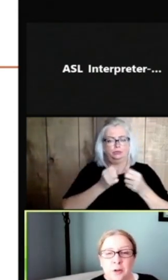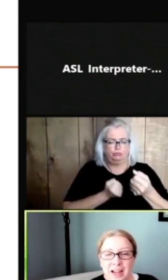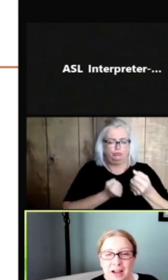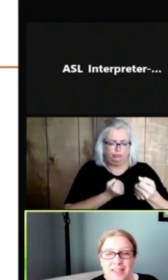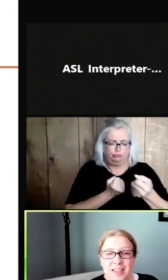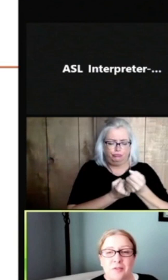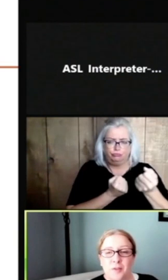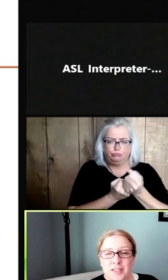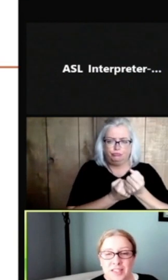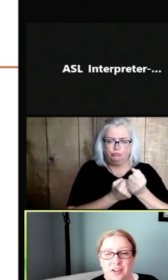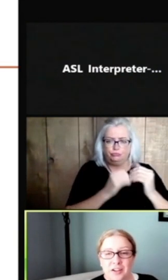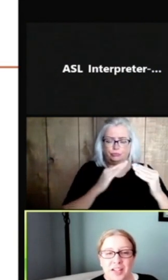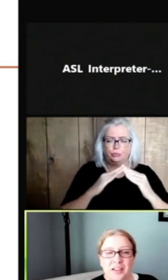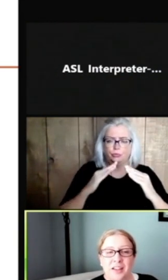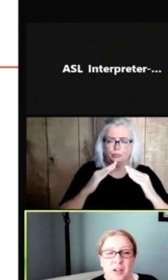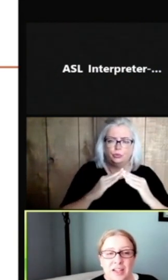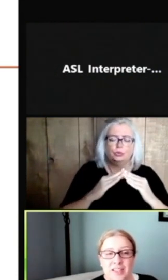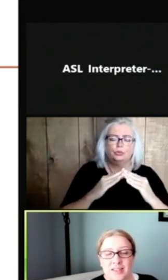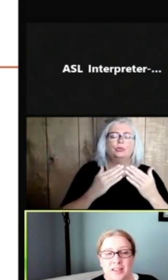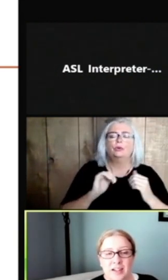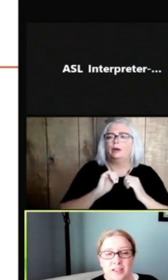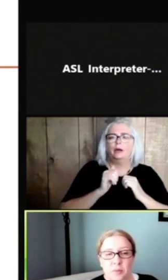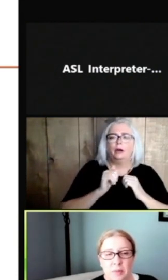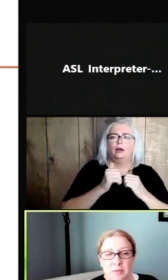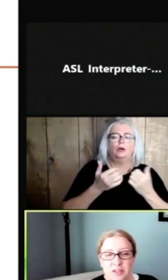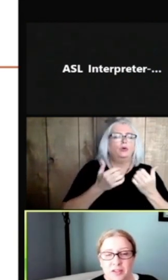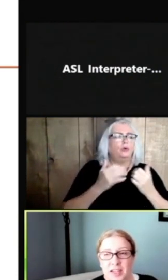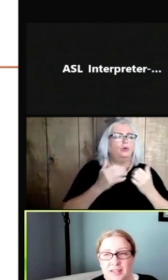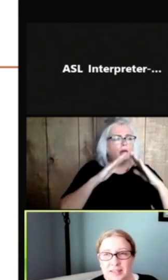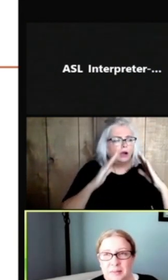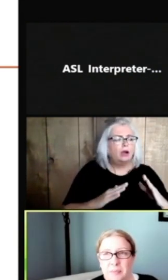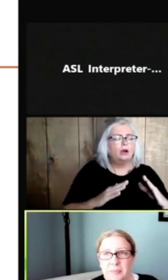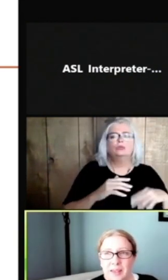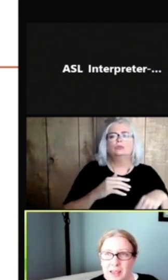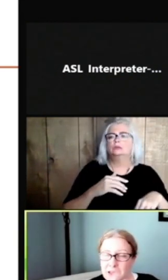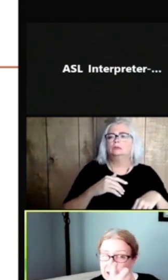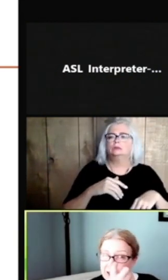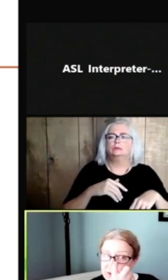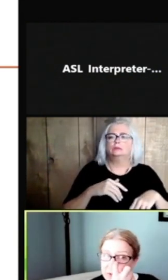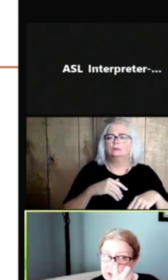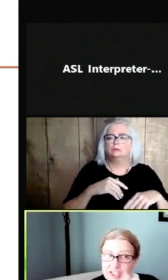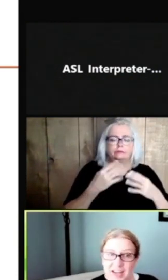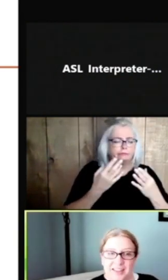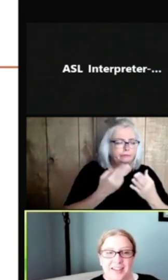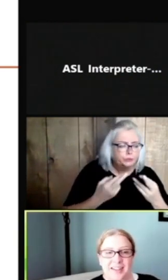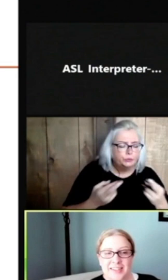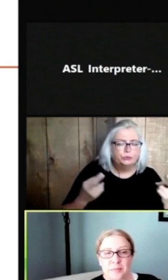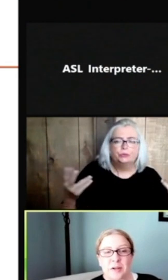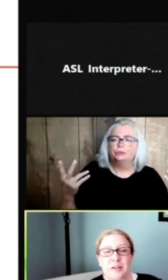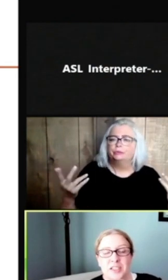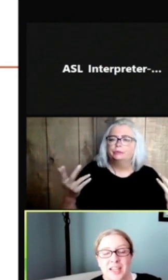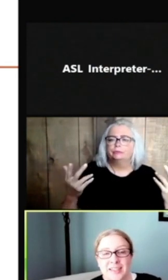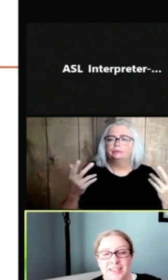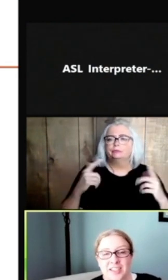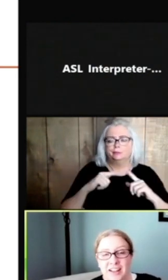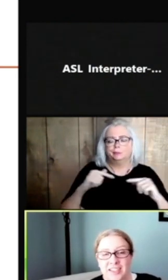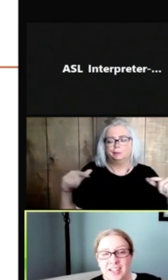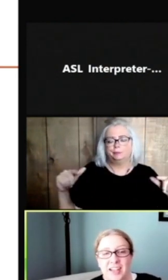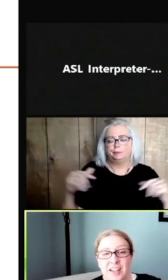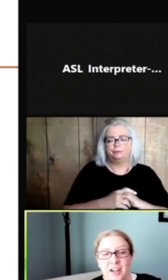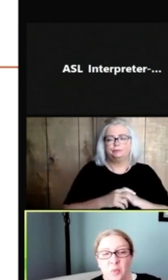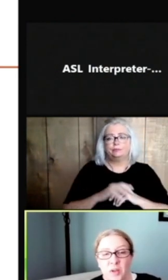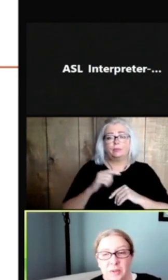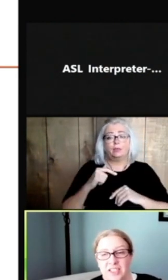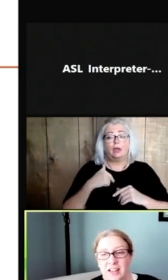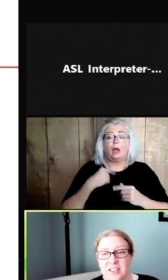include adequate housing, food security, living wages, and leadership opportunities. And I do appreciate that this approach is